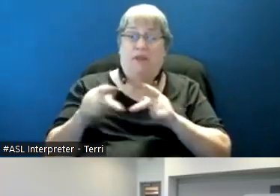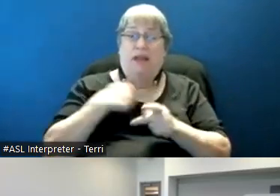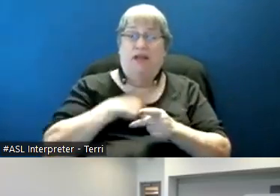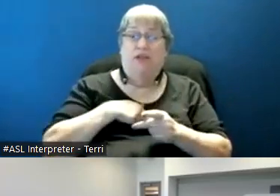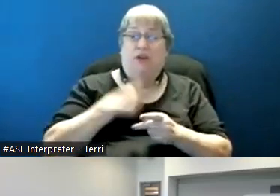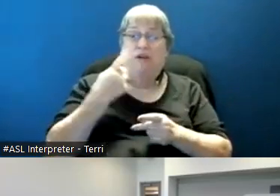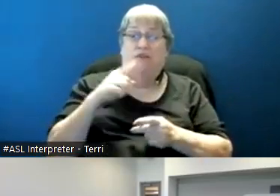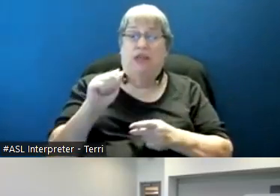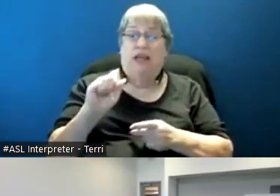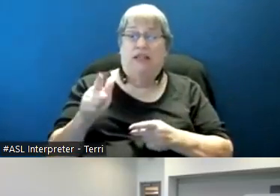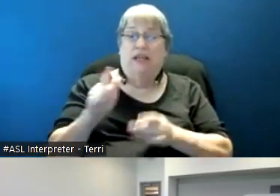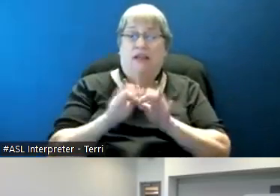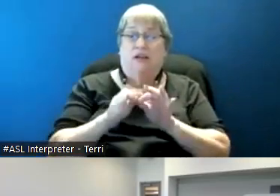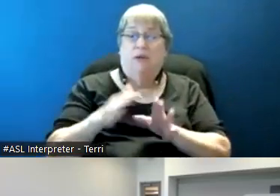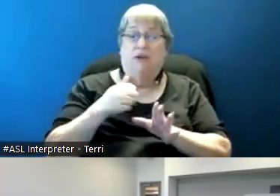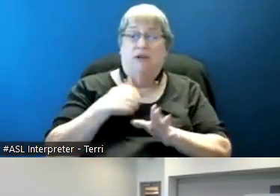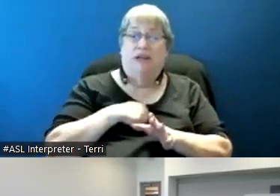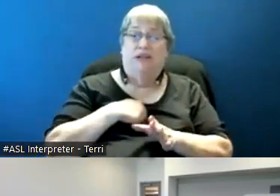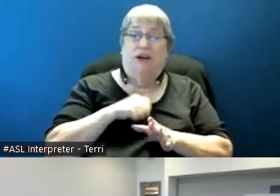I apologize for not talking slower.